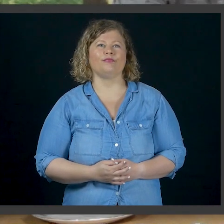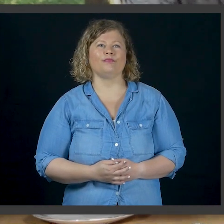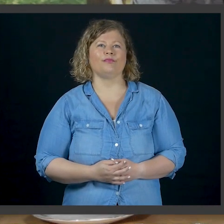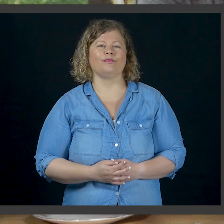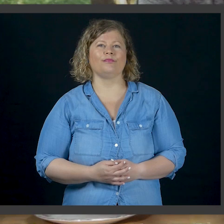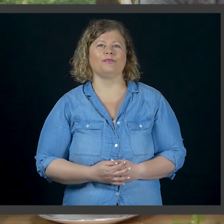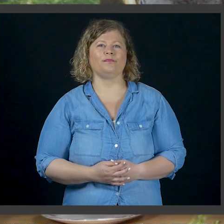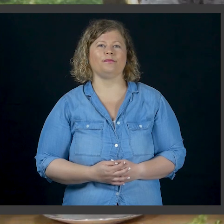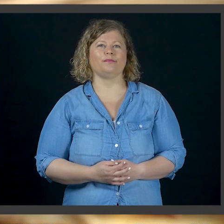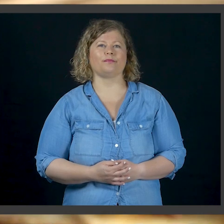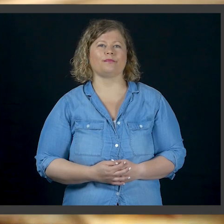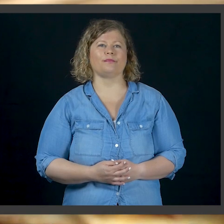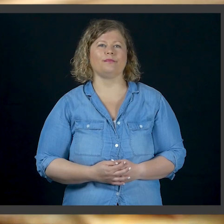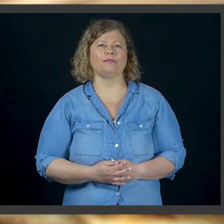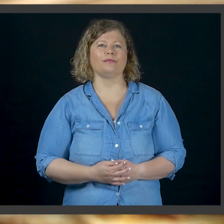rocket